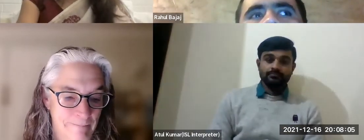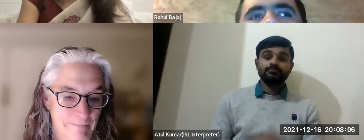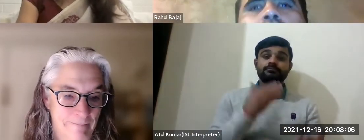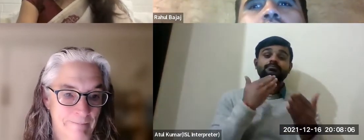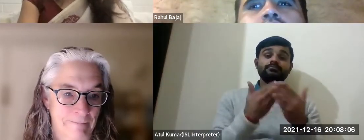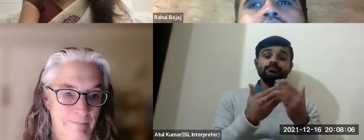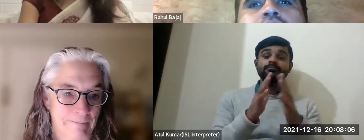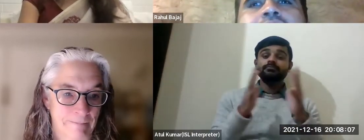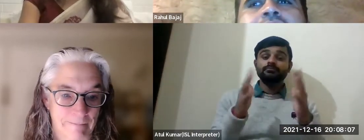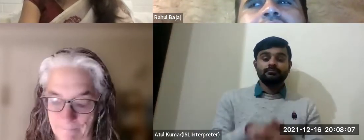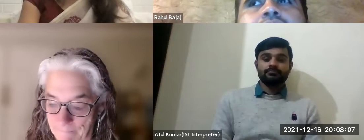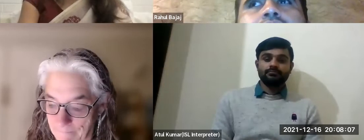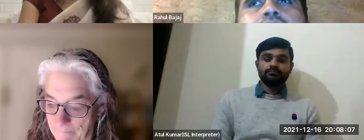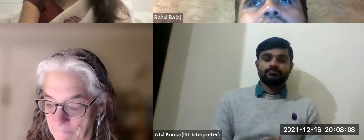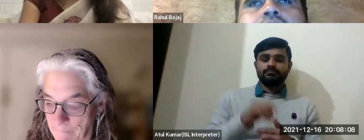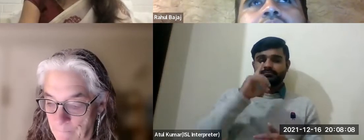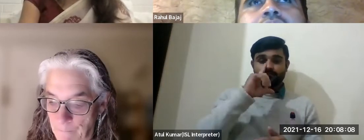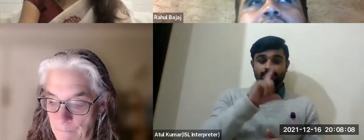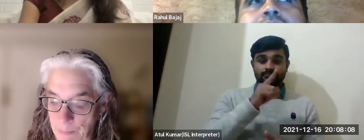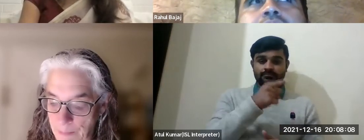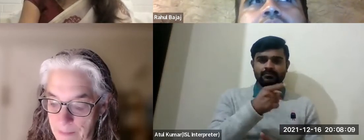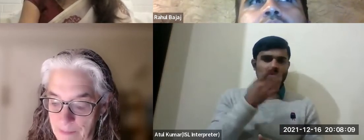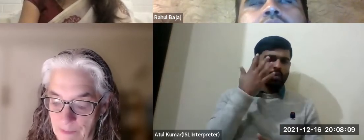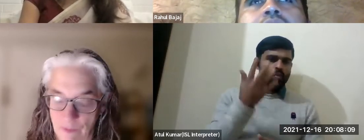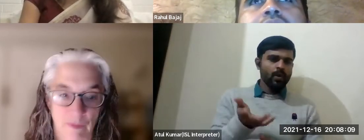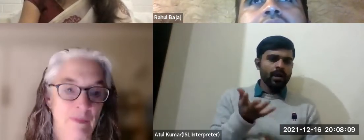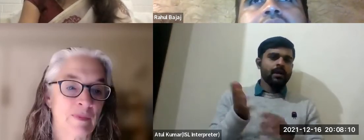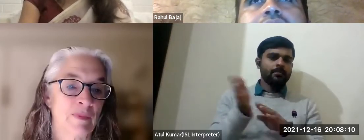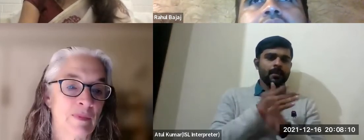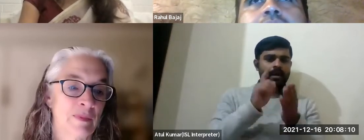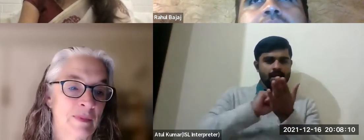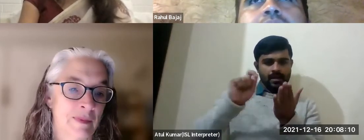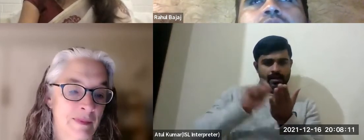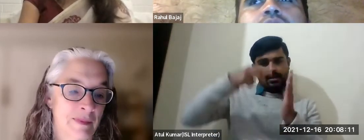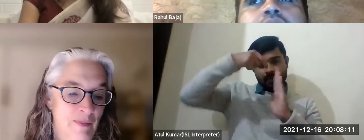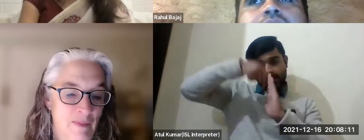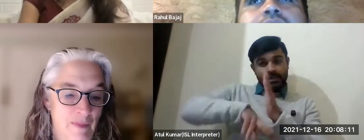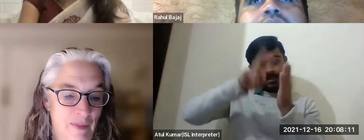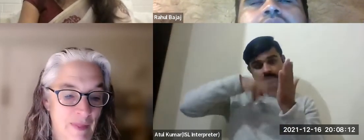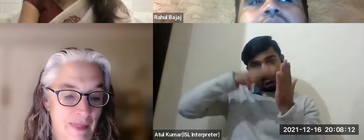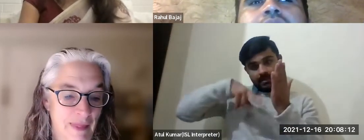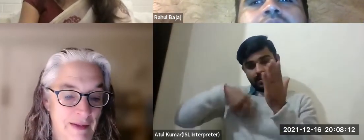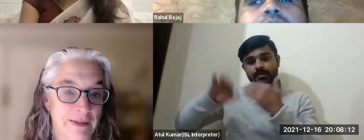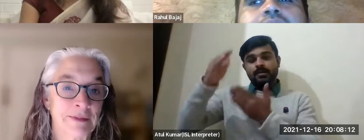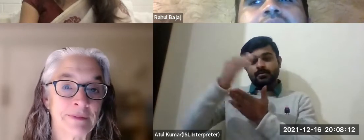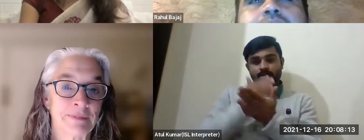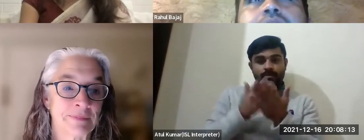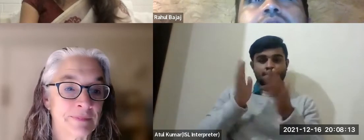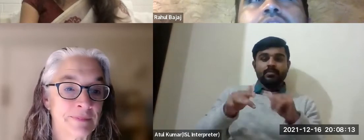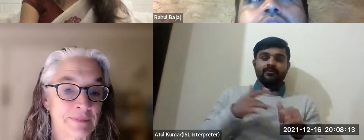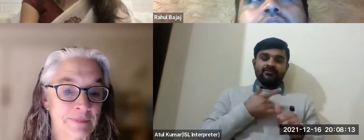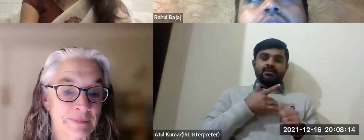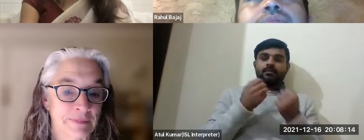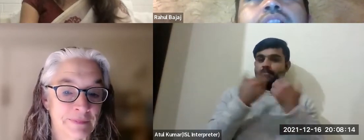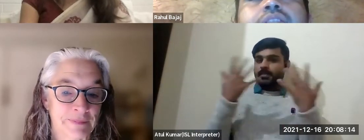much. So, Lainey, while I have read your book in great detail in preparation for this event, I realize that many